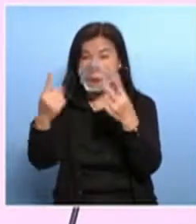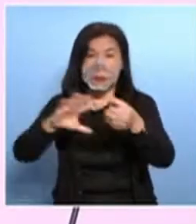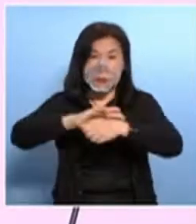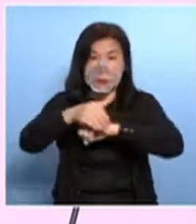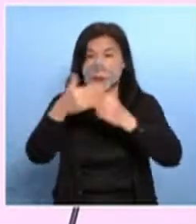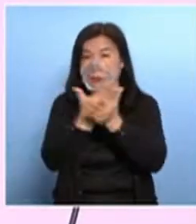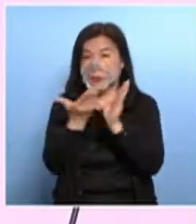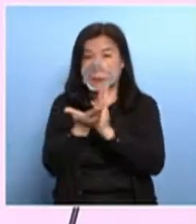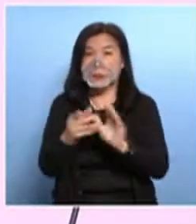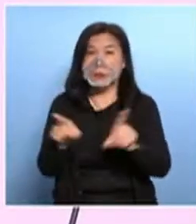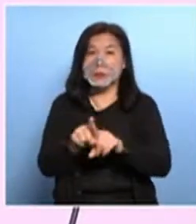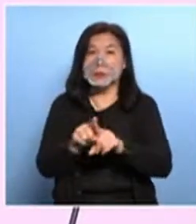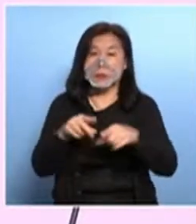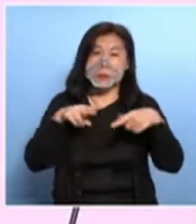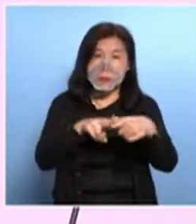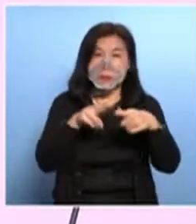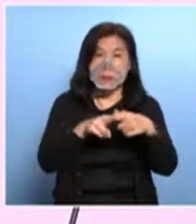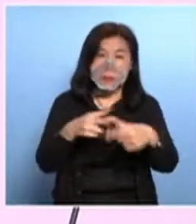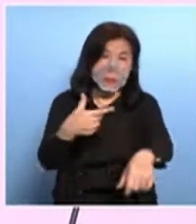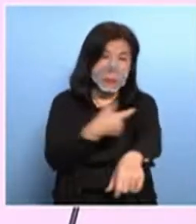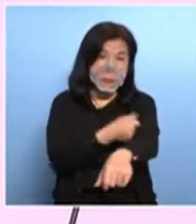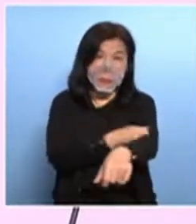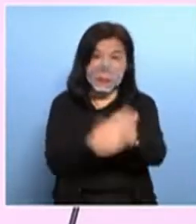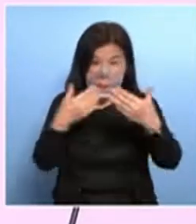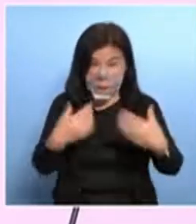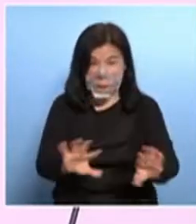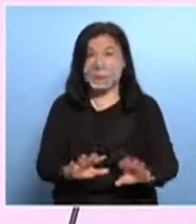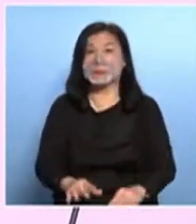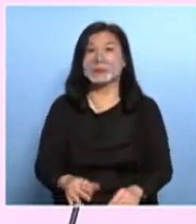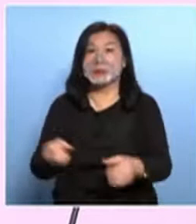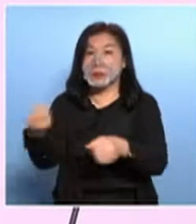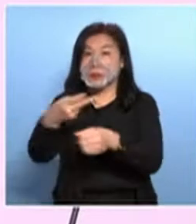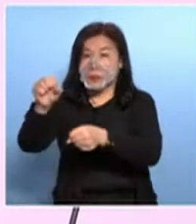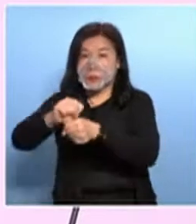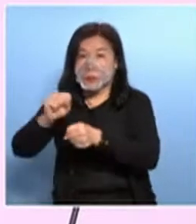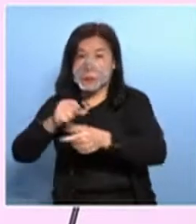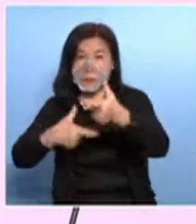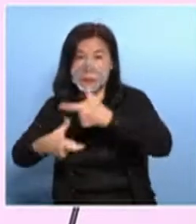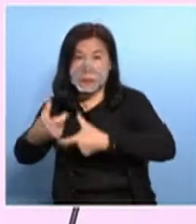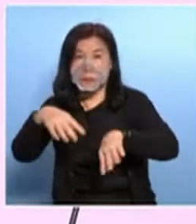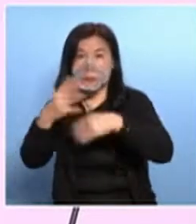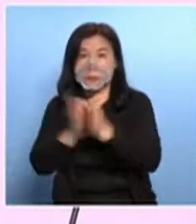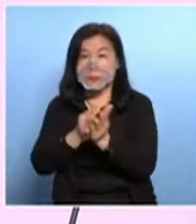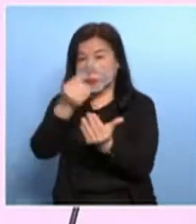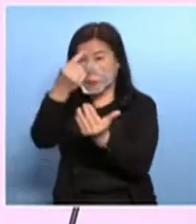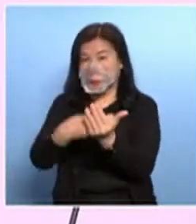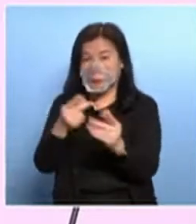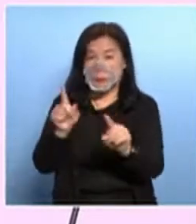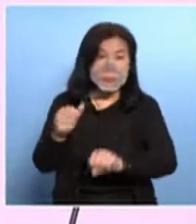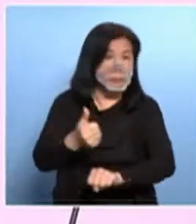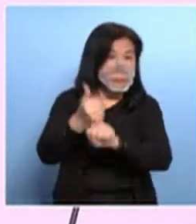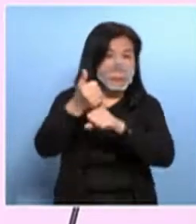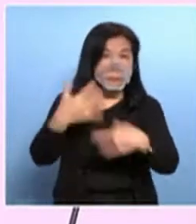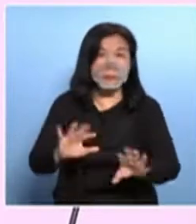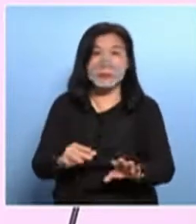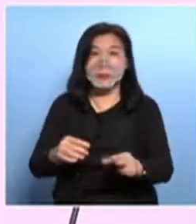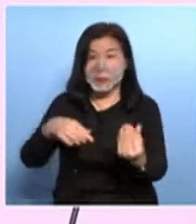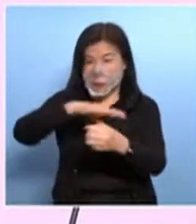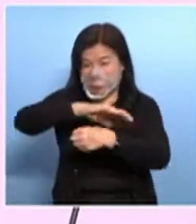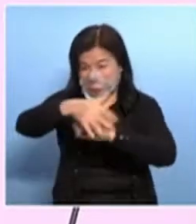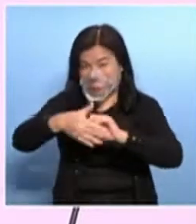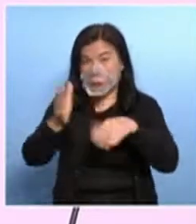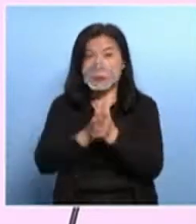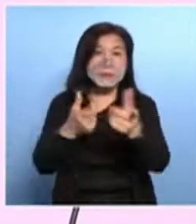with the rollout of vaccination schemes around the world, as well as the strong fiscal and monetary support, global